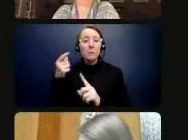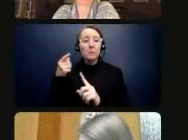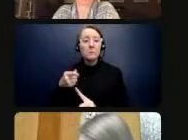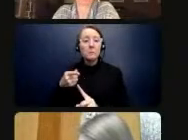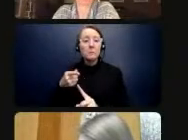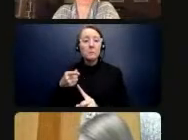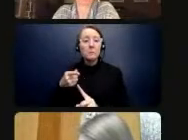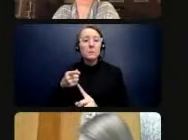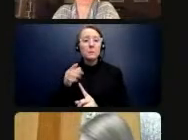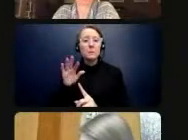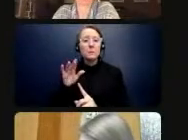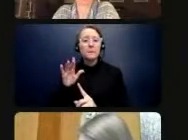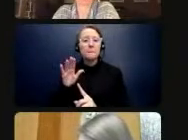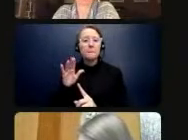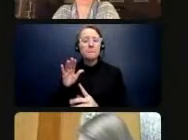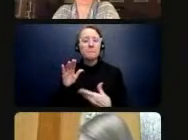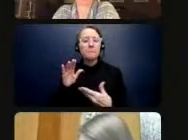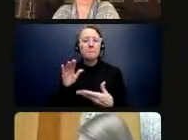this